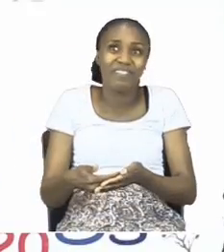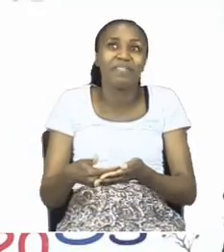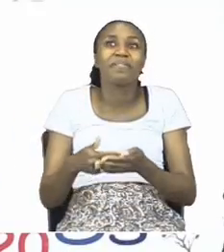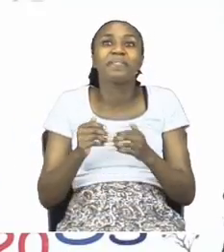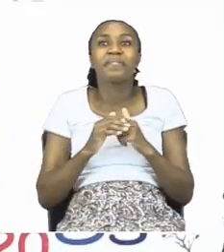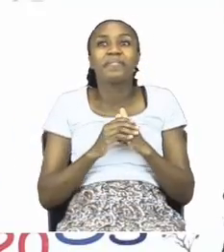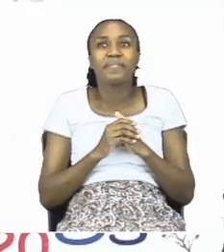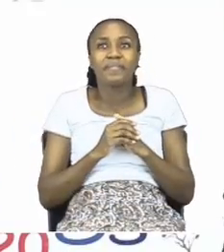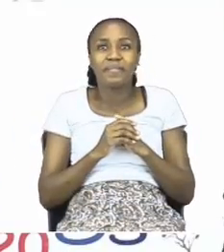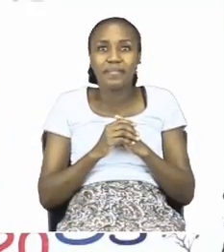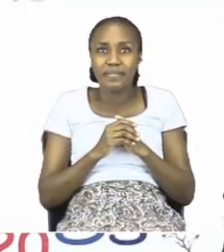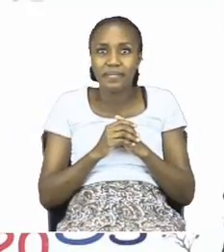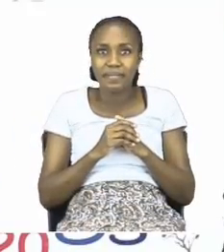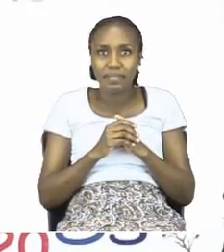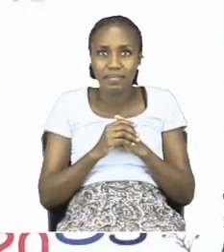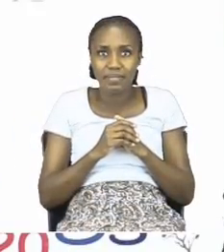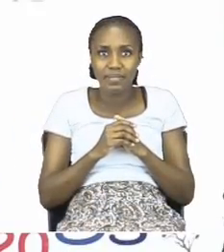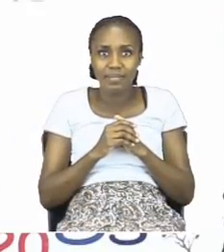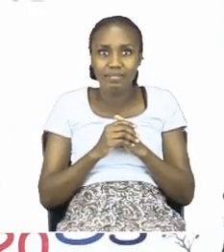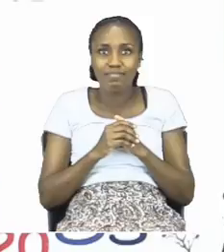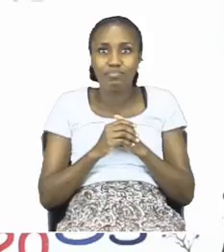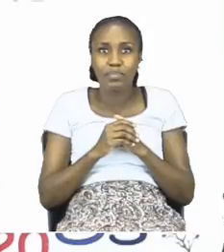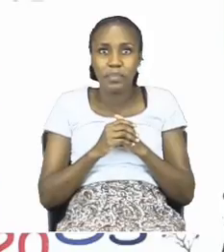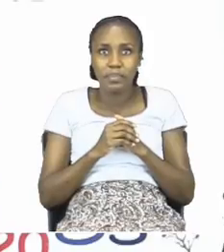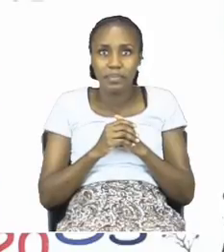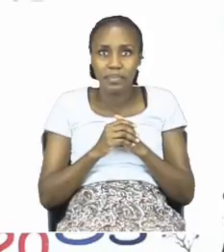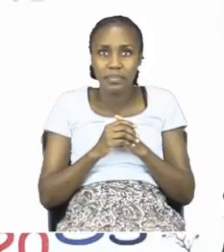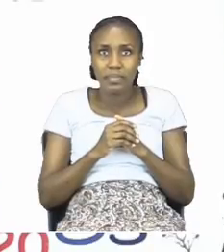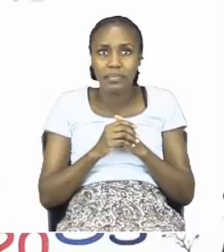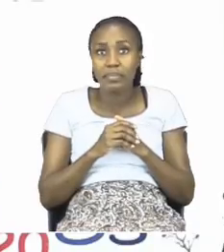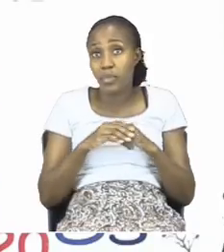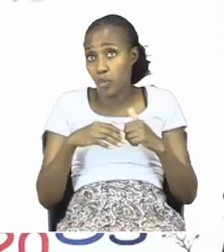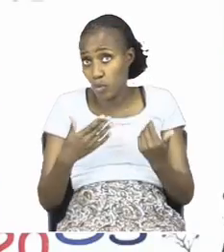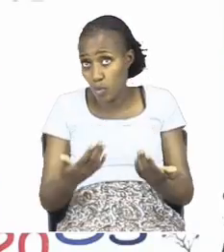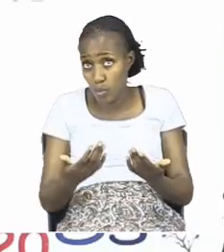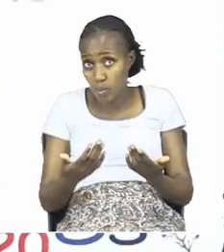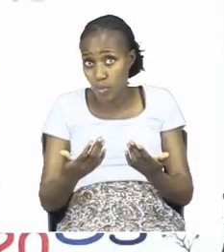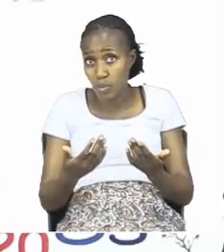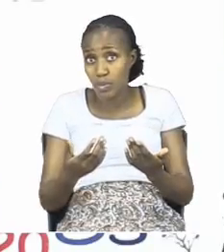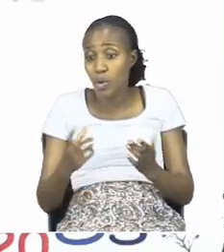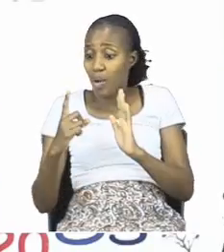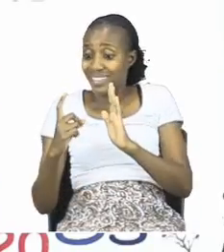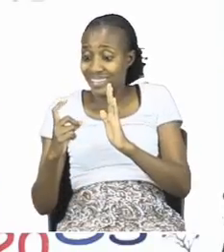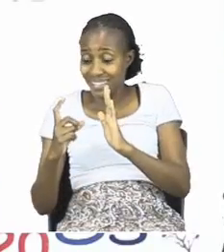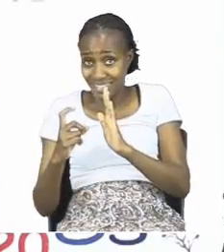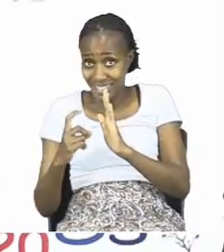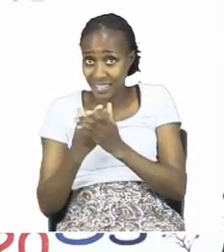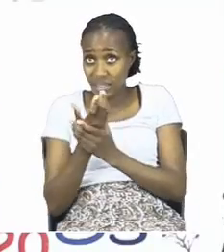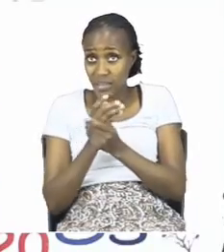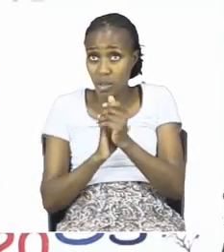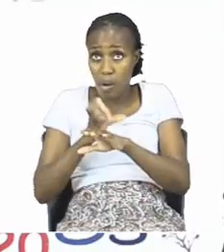than the sanitizer bottle. Or I can say the sanitizer bottle